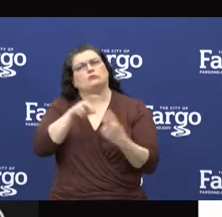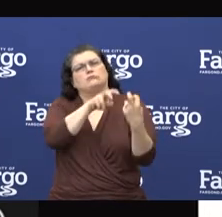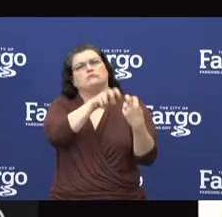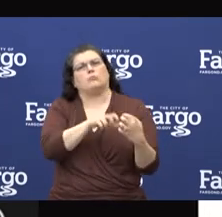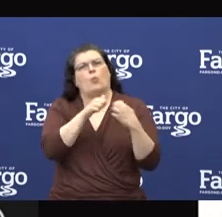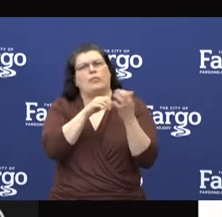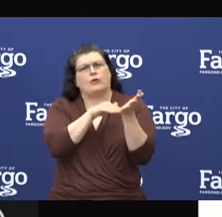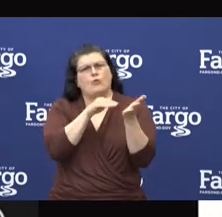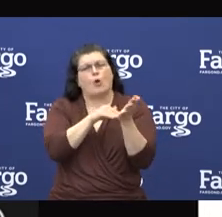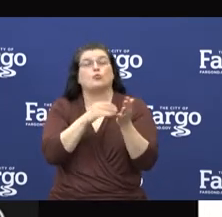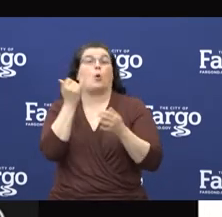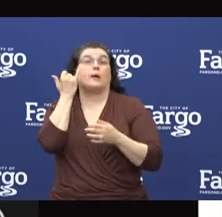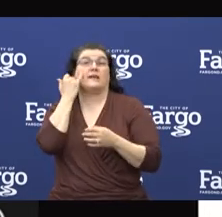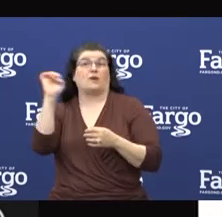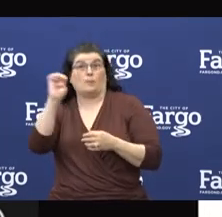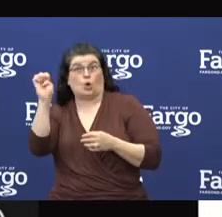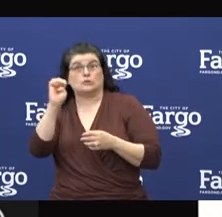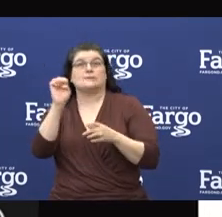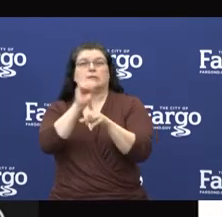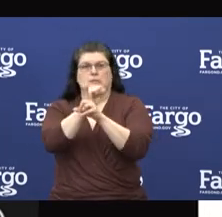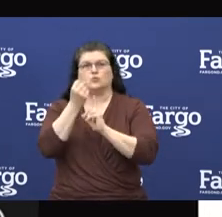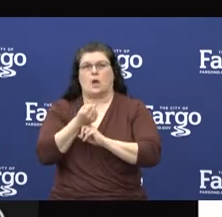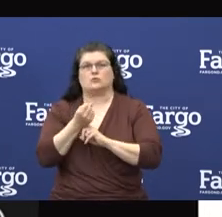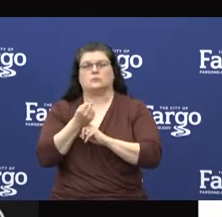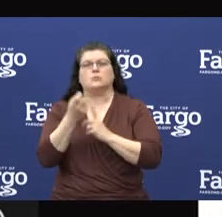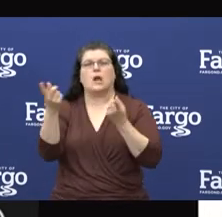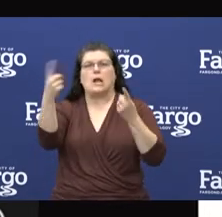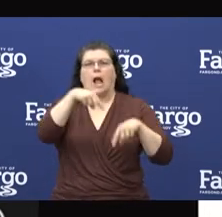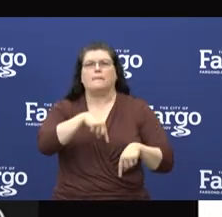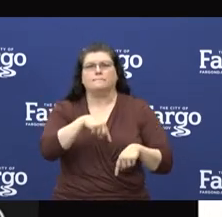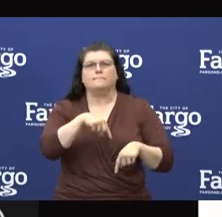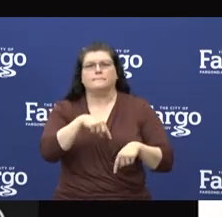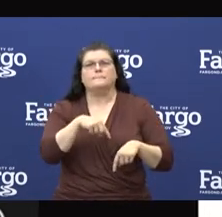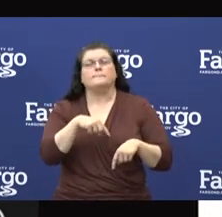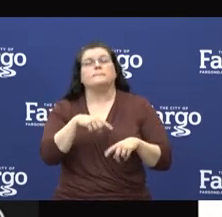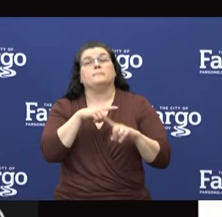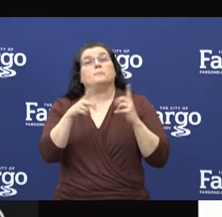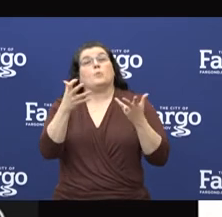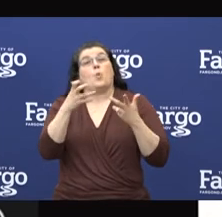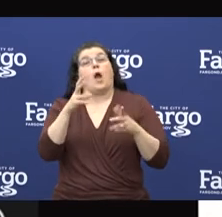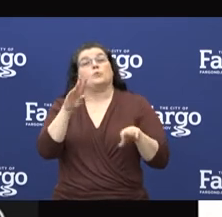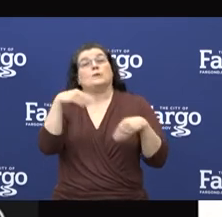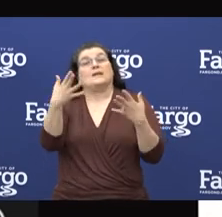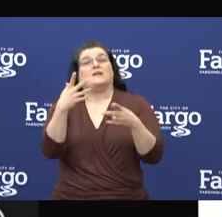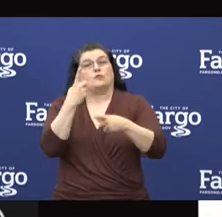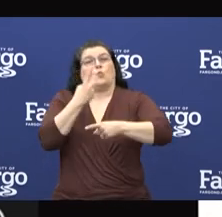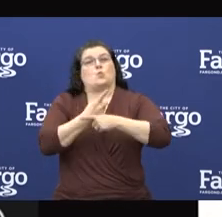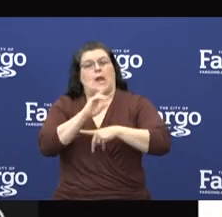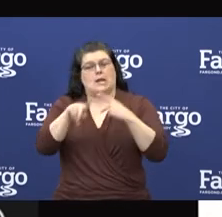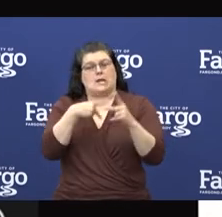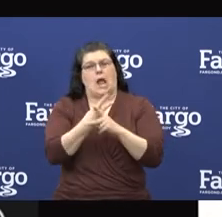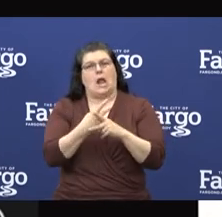have an emergency condition, we do want you to come in. Our motto is really that we want to provide the right care